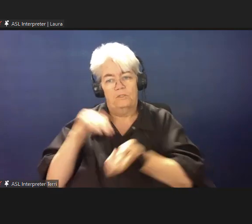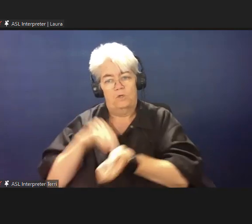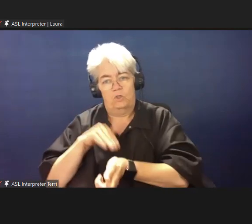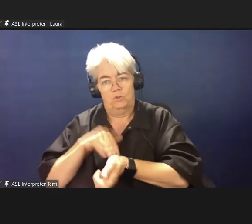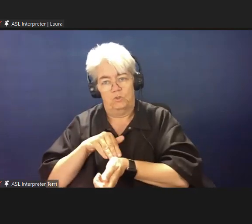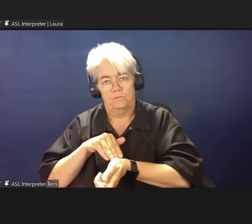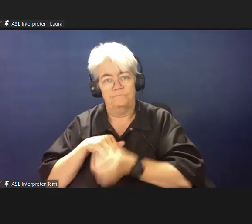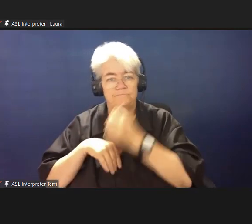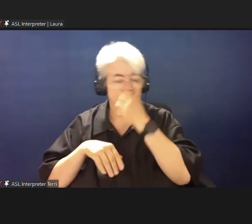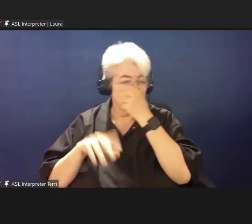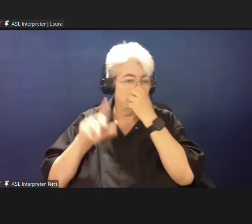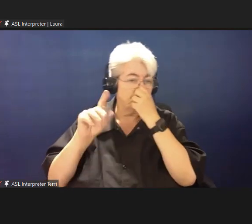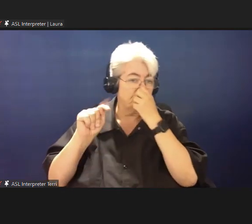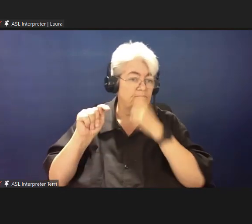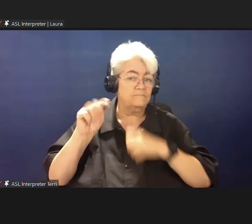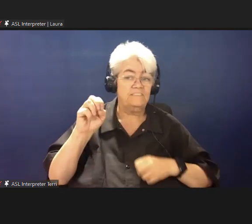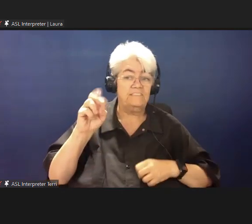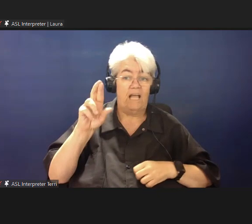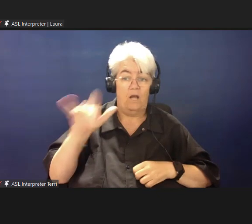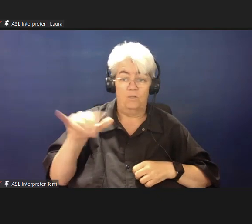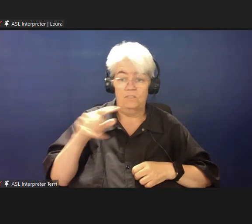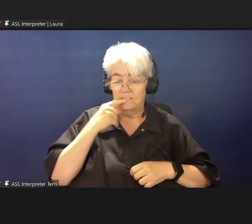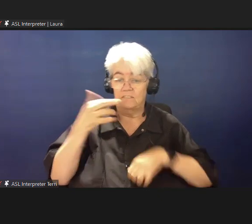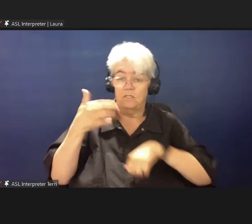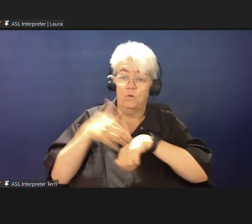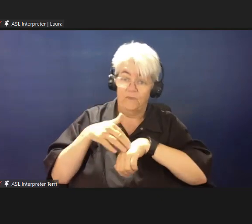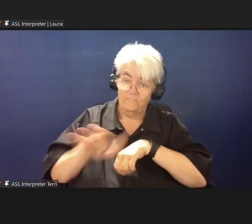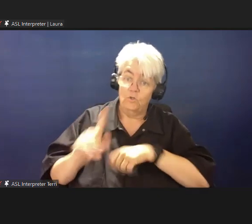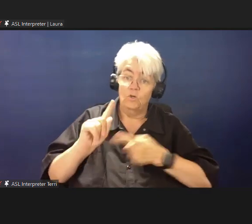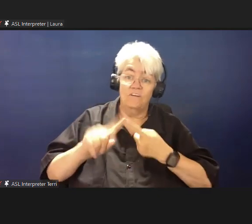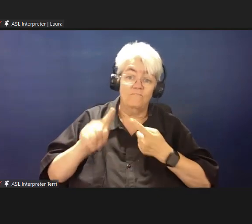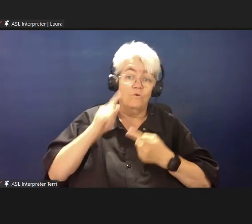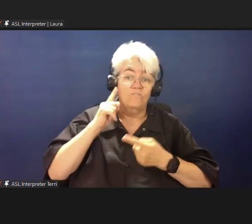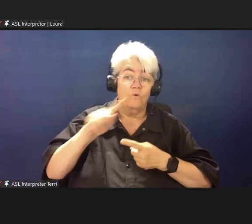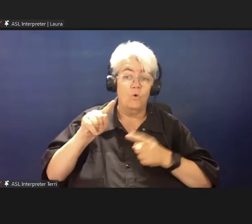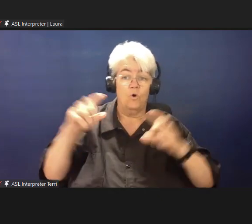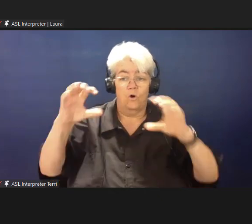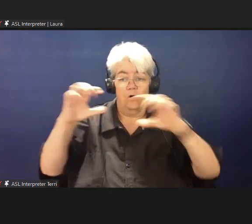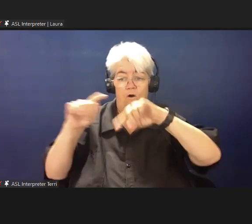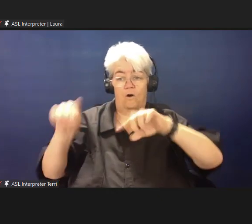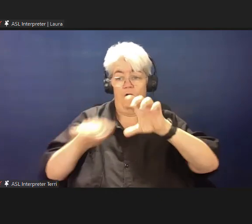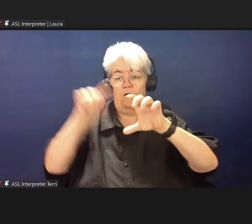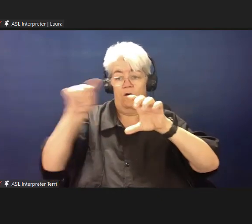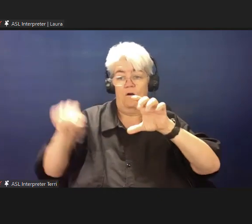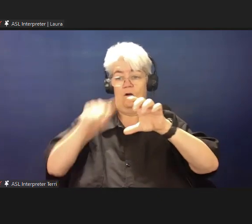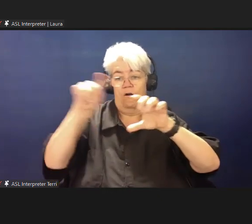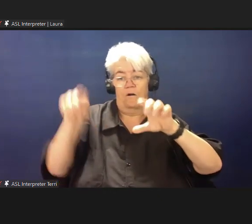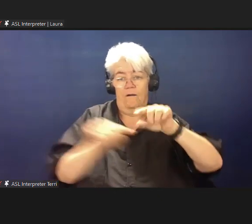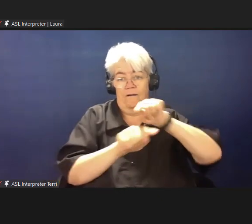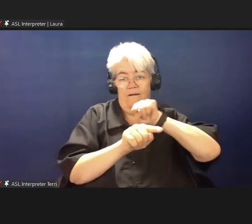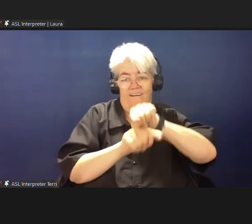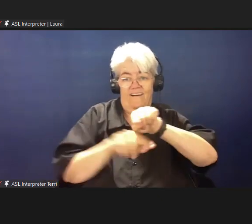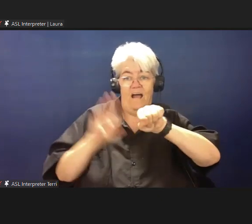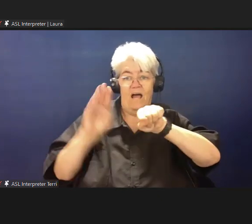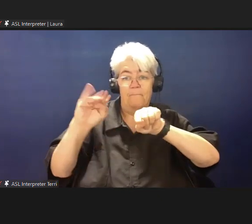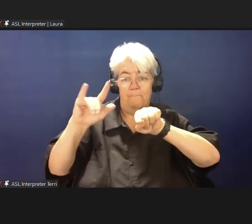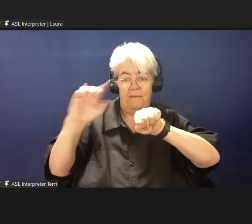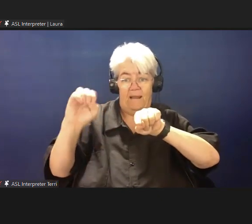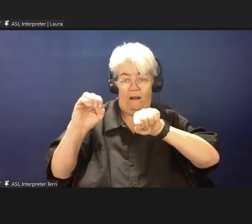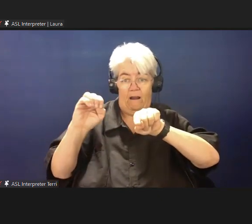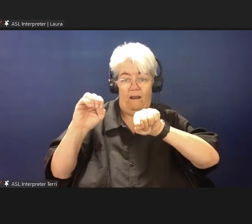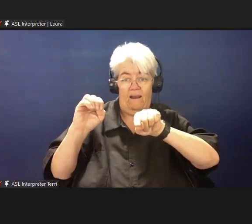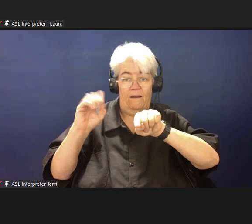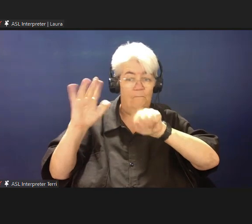Now, for any child who is referred for a middle ear consultation from a healthcare provider, you'll want to use this